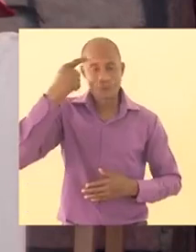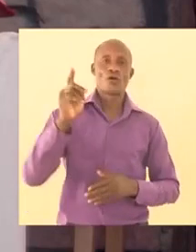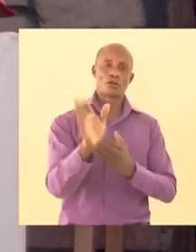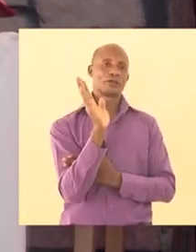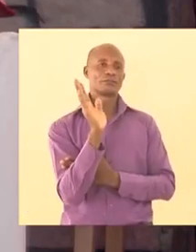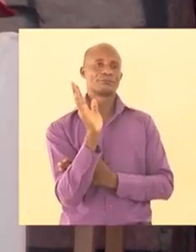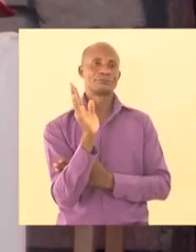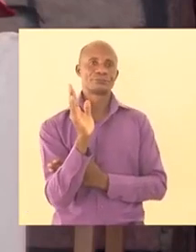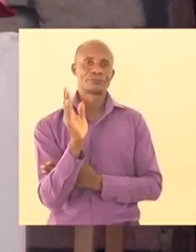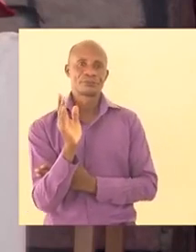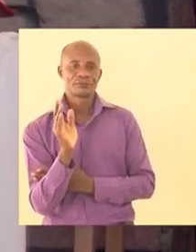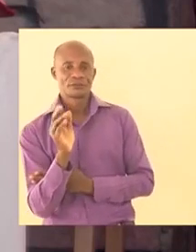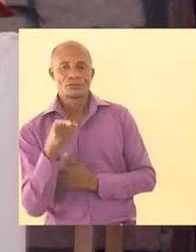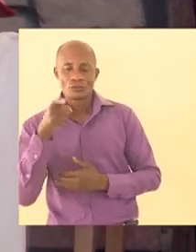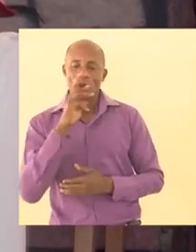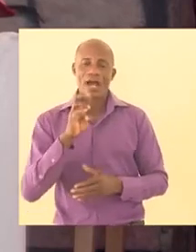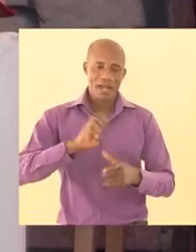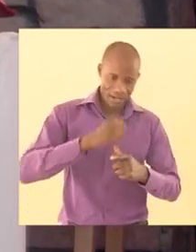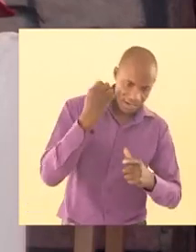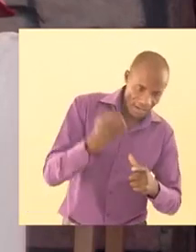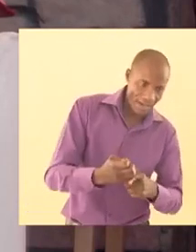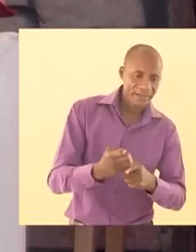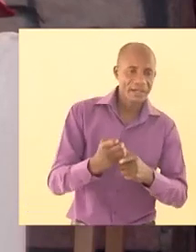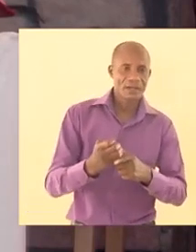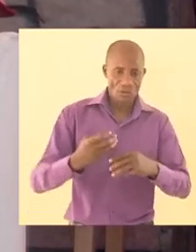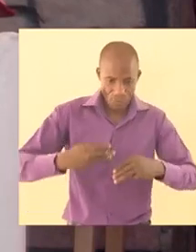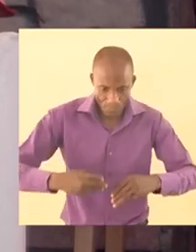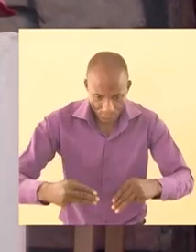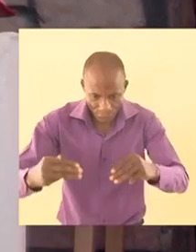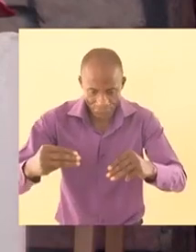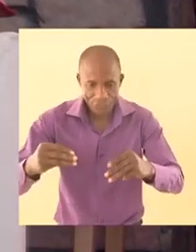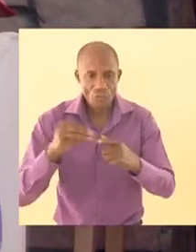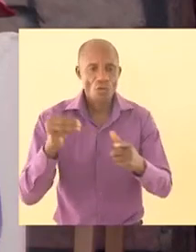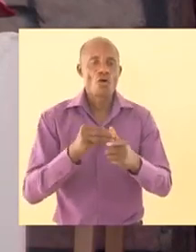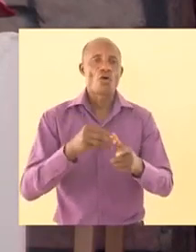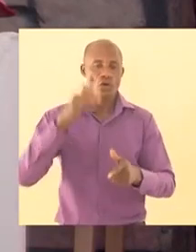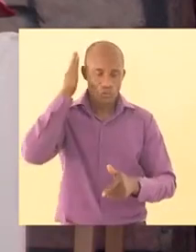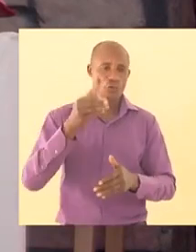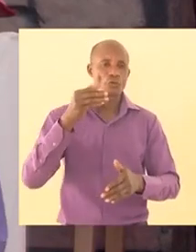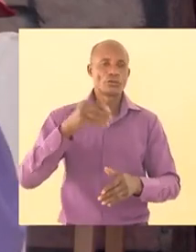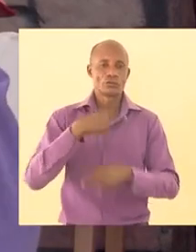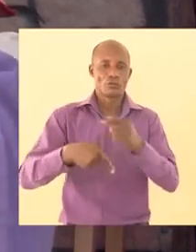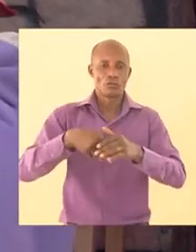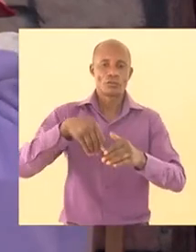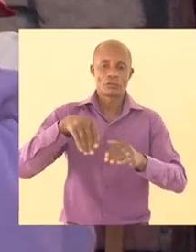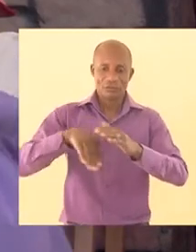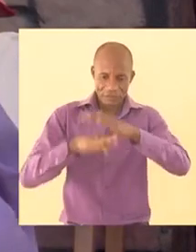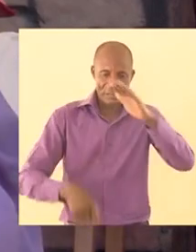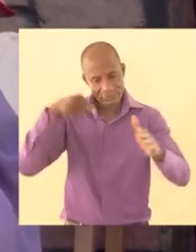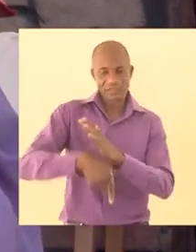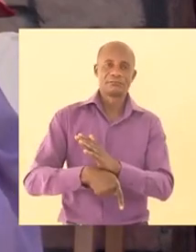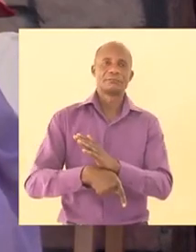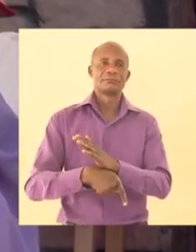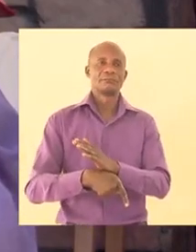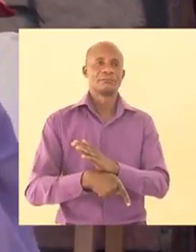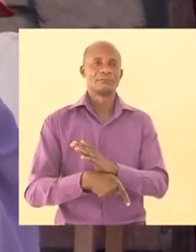are either actively paddling or you will sink. If you think that you can just be a backbencher in the